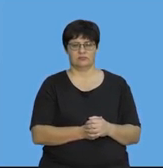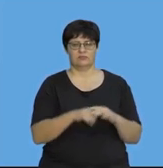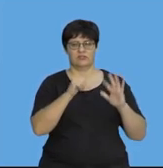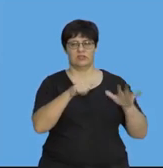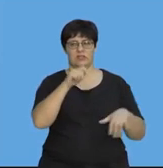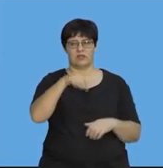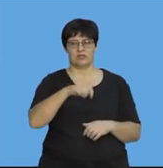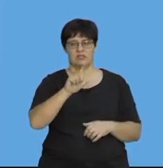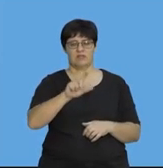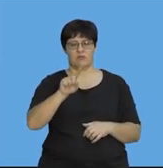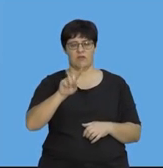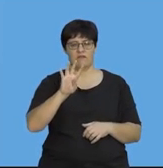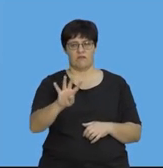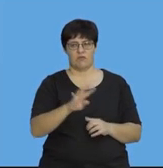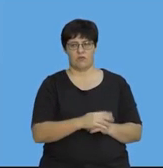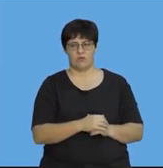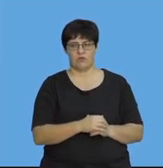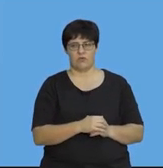There we go. So